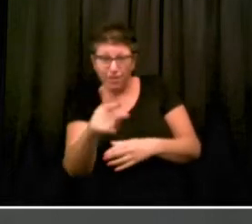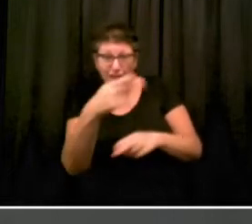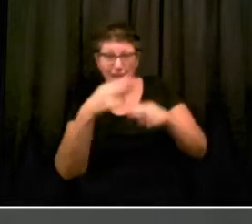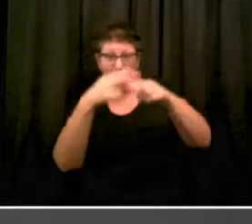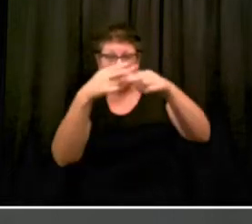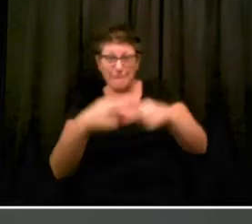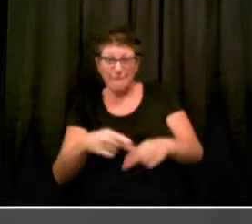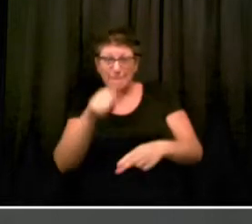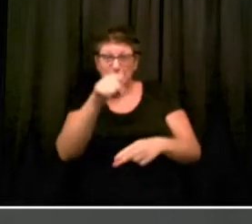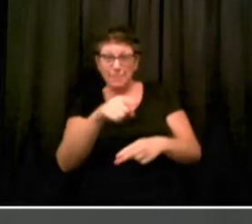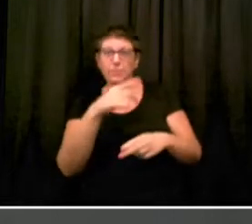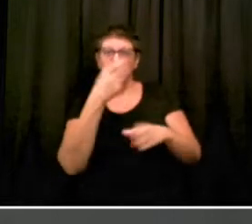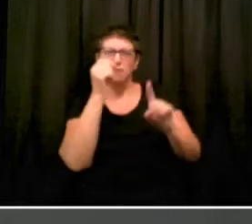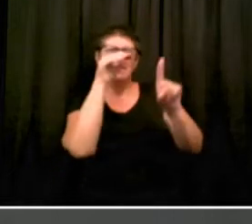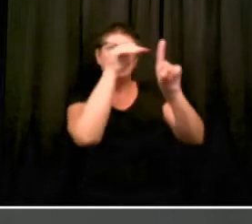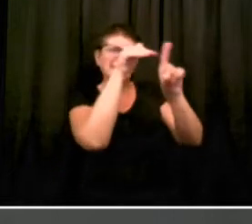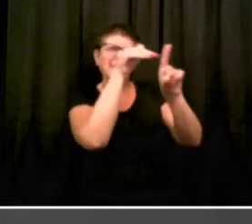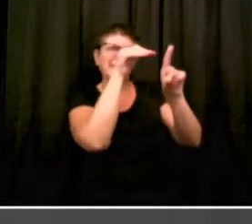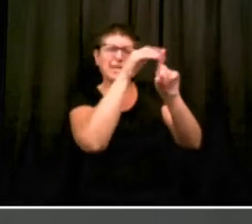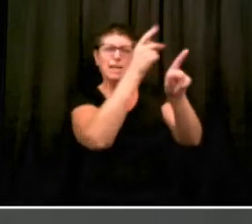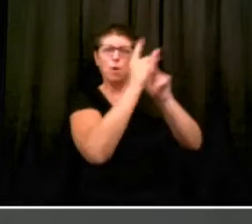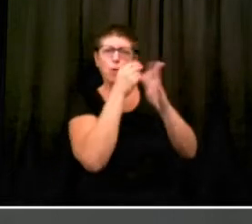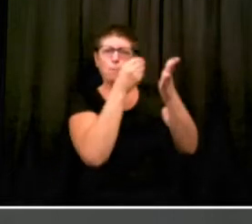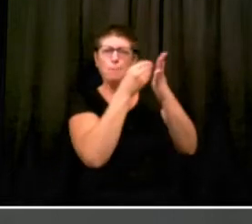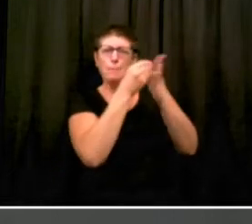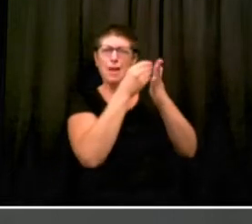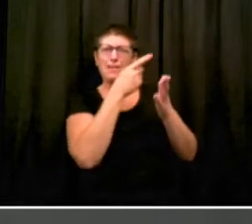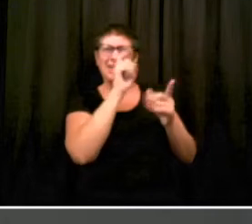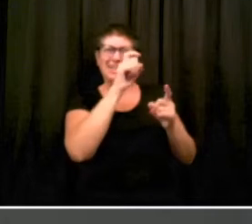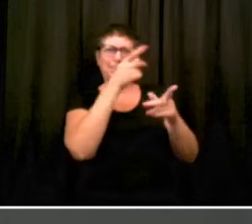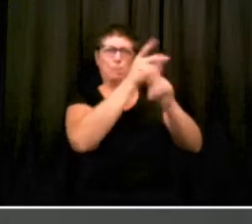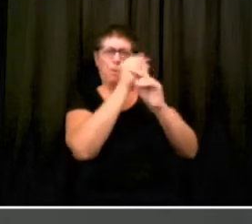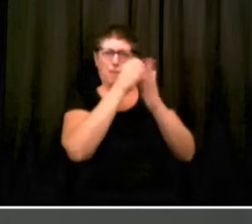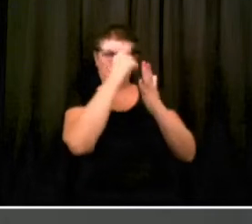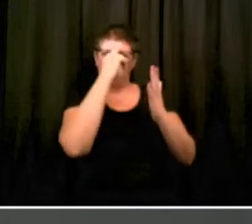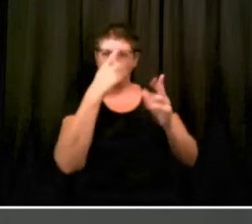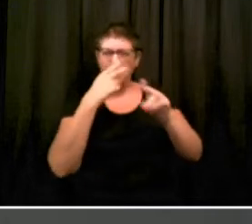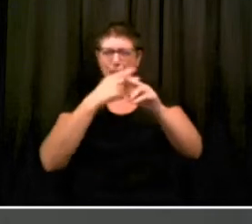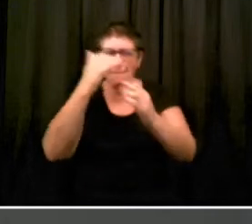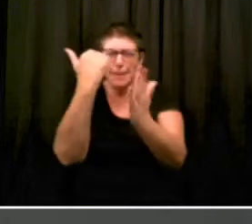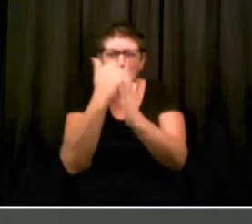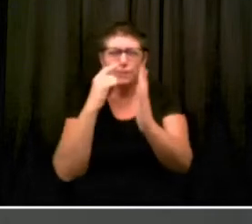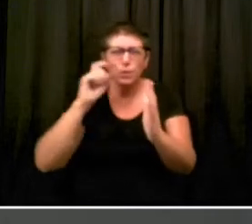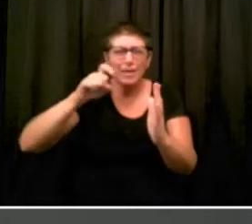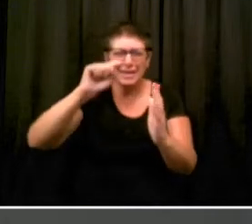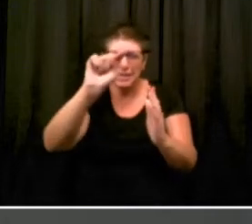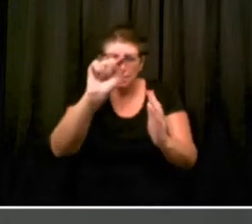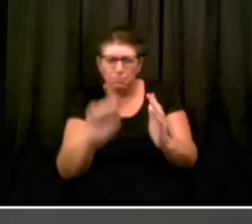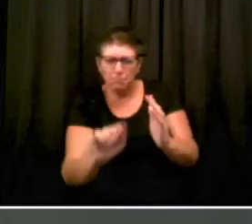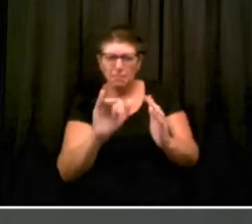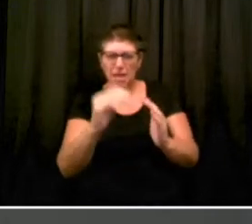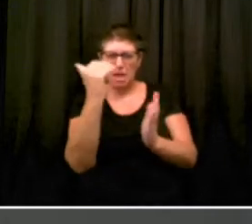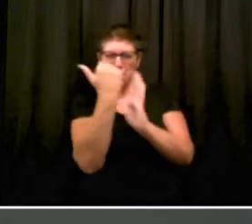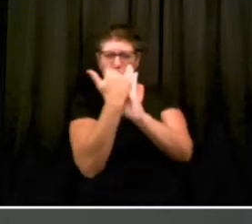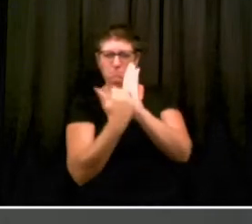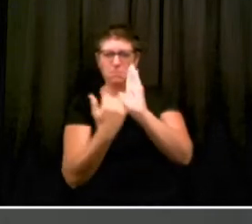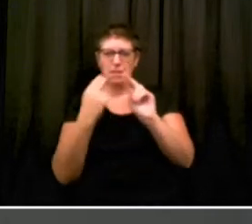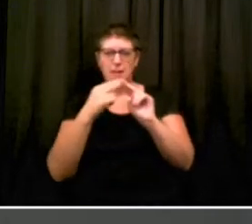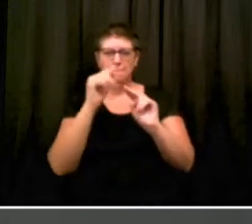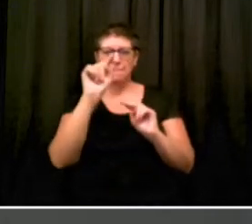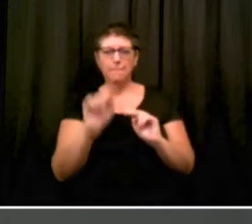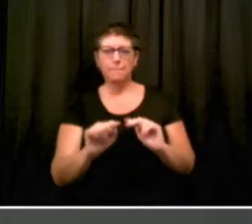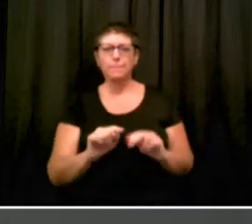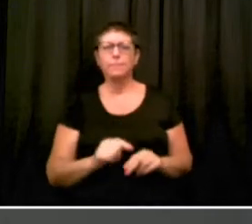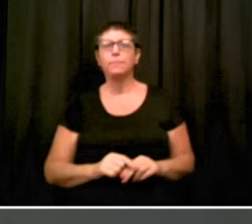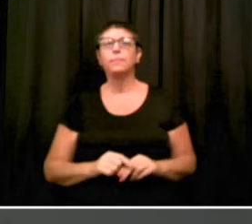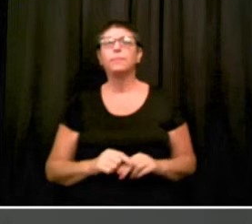has weighed in and made so clear that all over New York State there are localities that need help